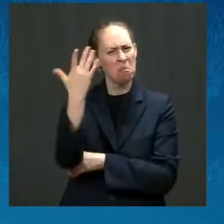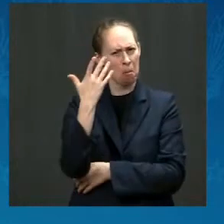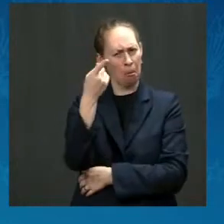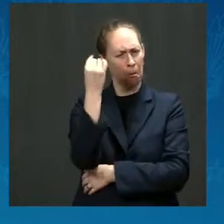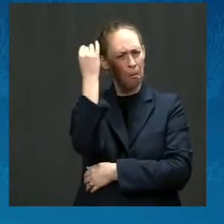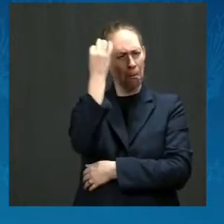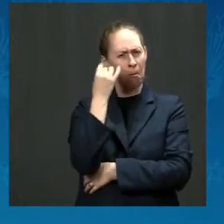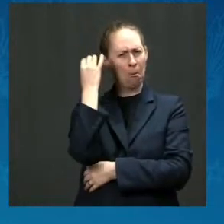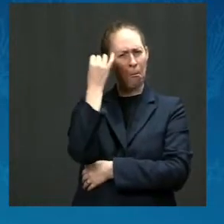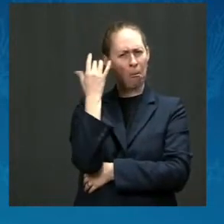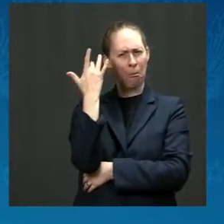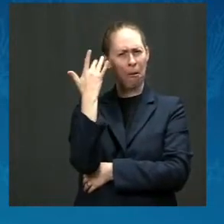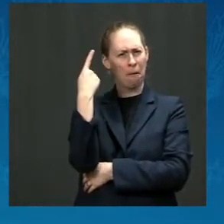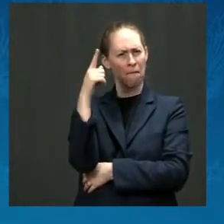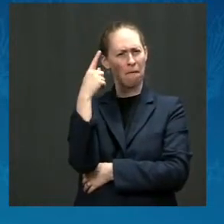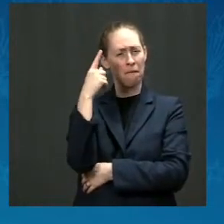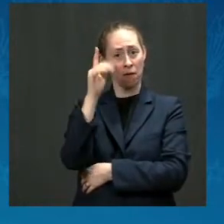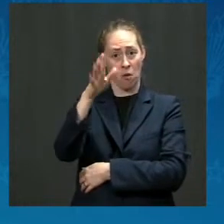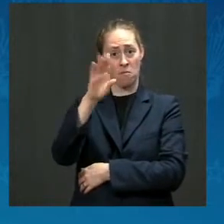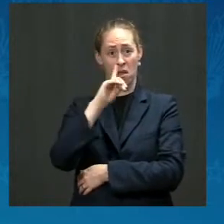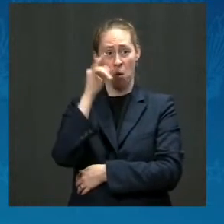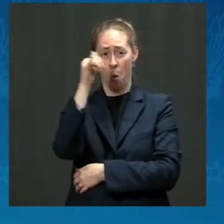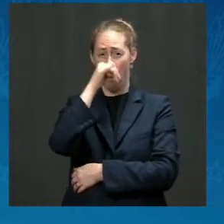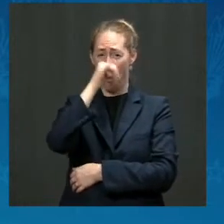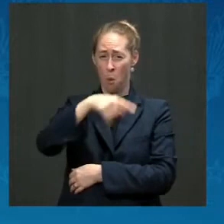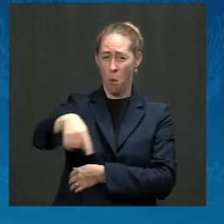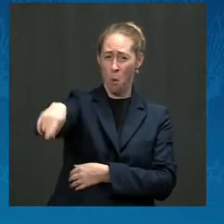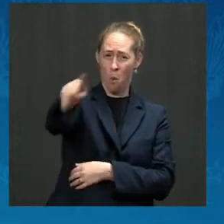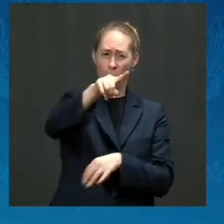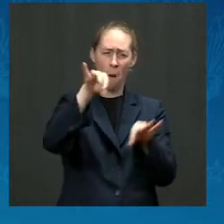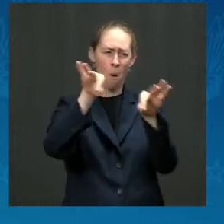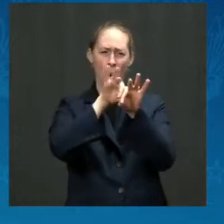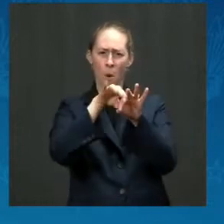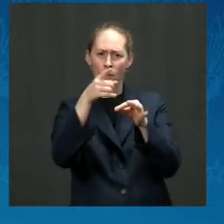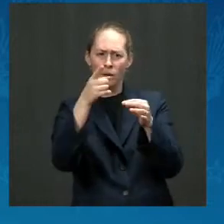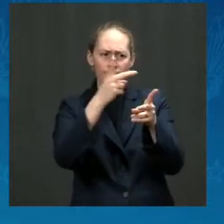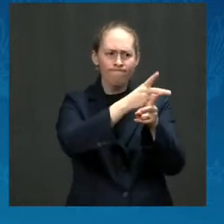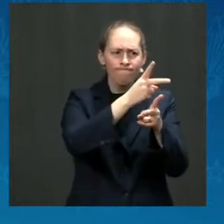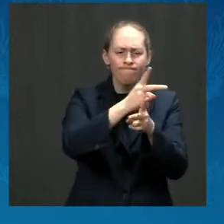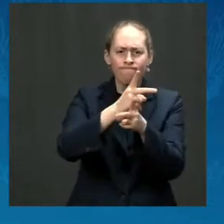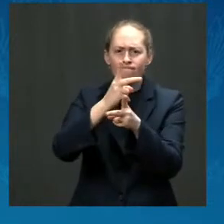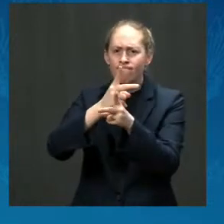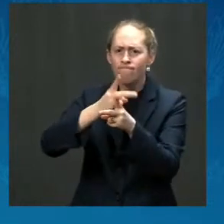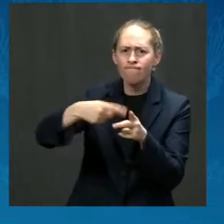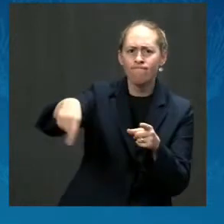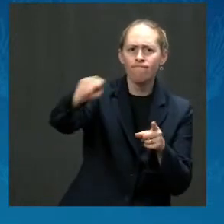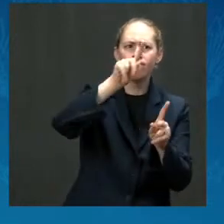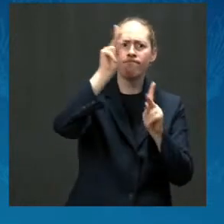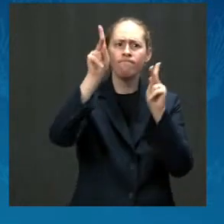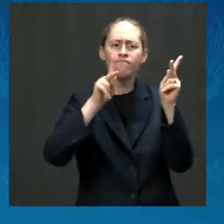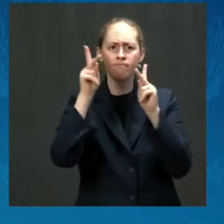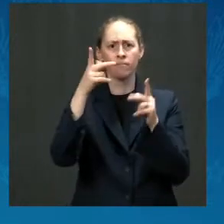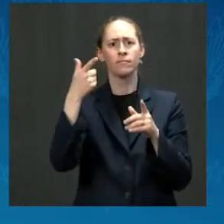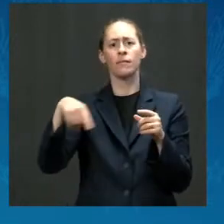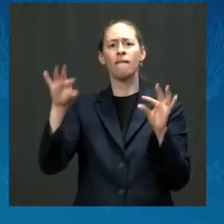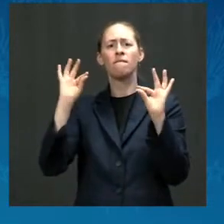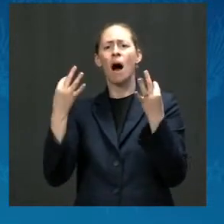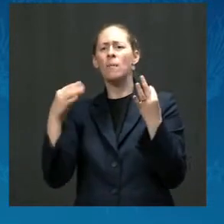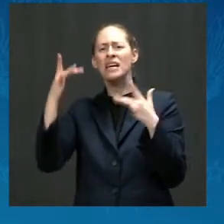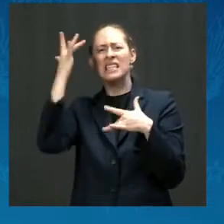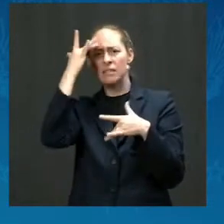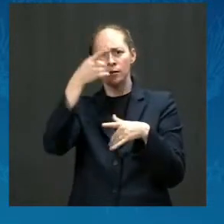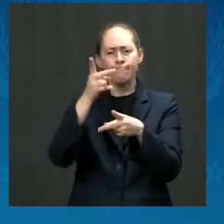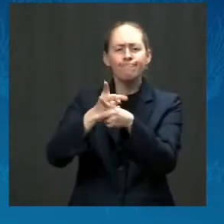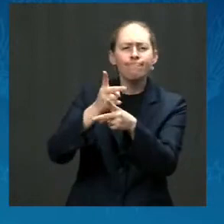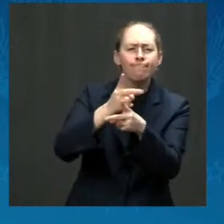You provide a critical service. You keep our families healthy.